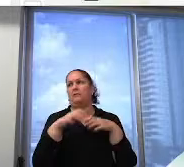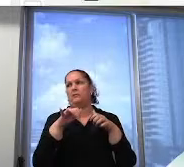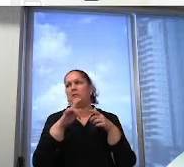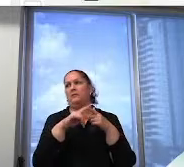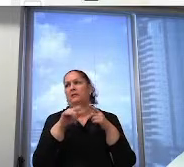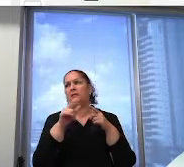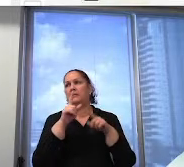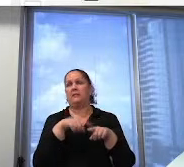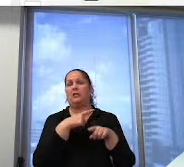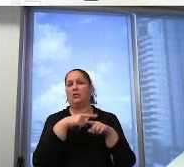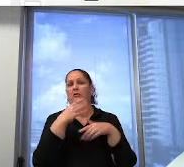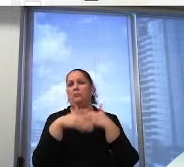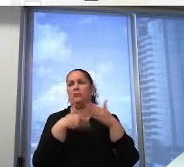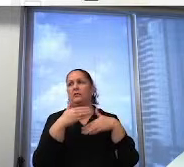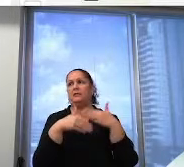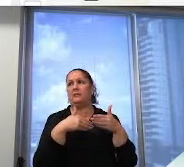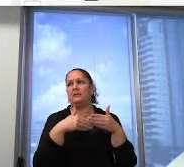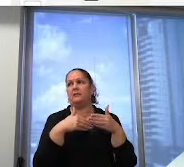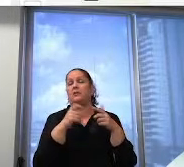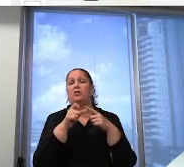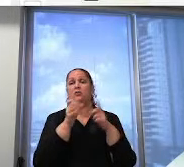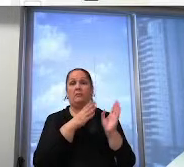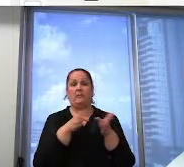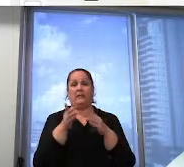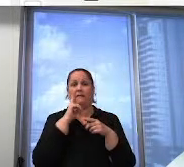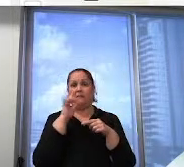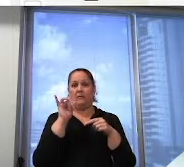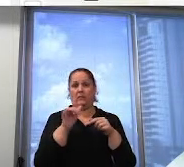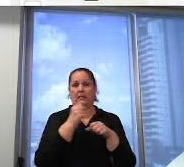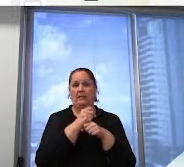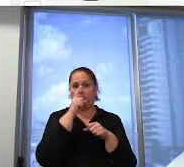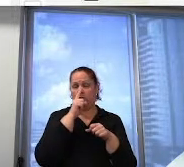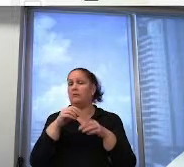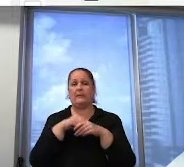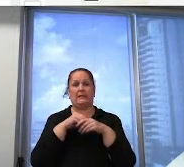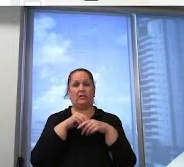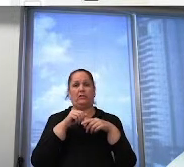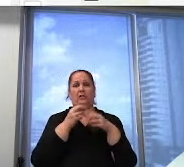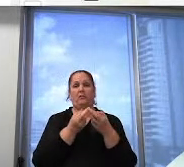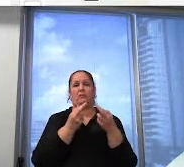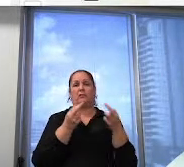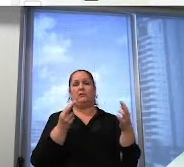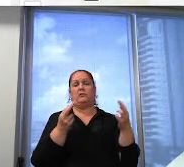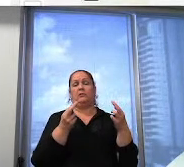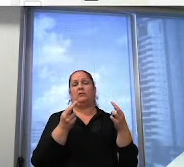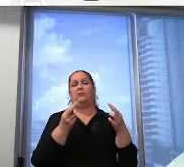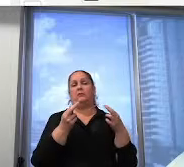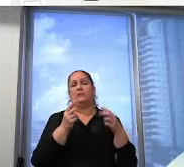for most of my career, I could say that is a longer process. So planning for that and ensuring